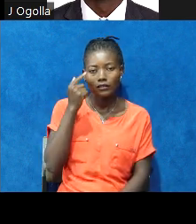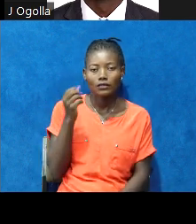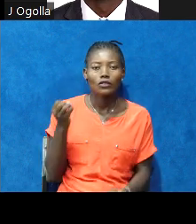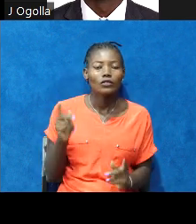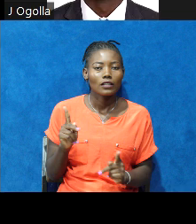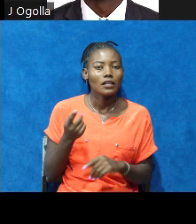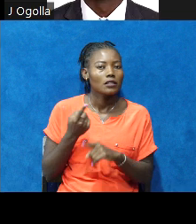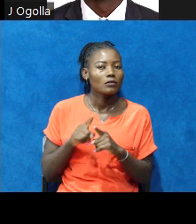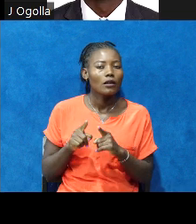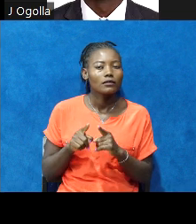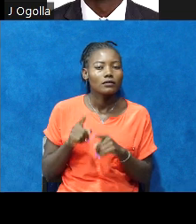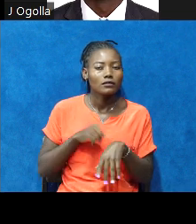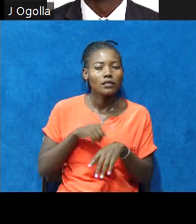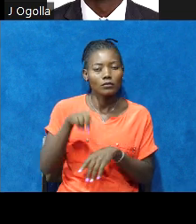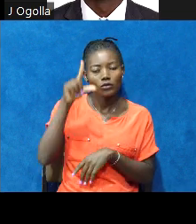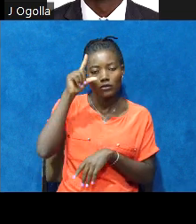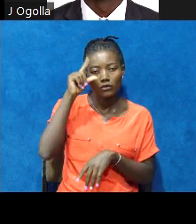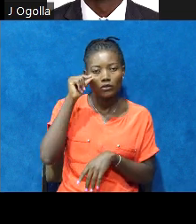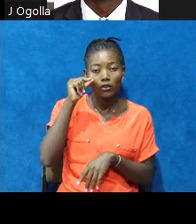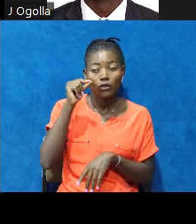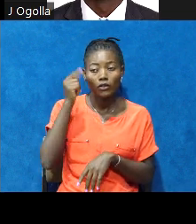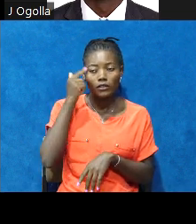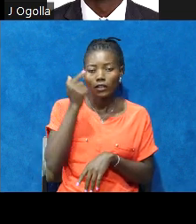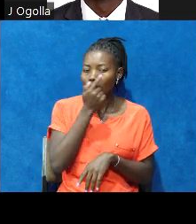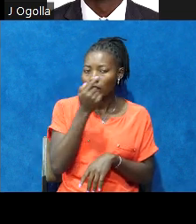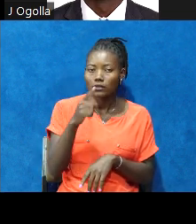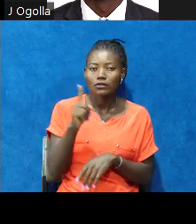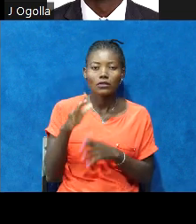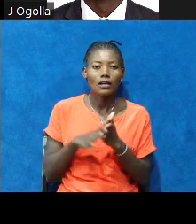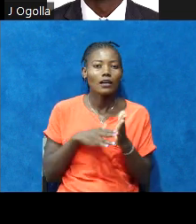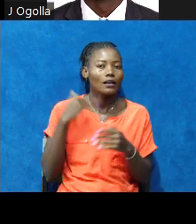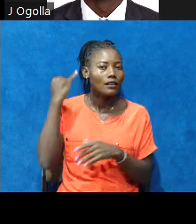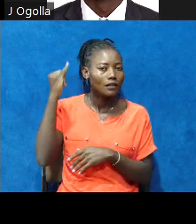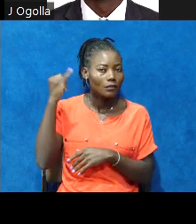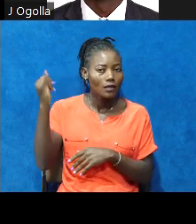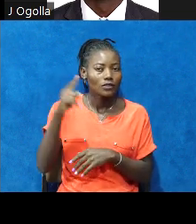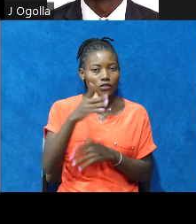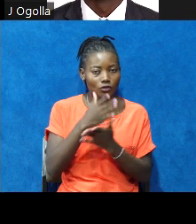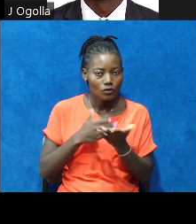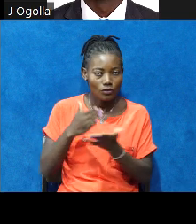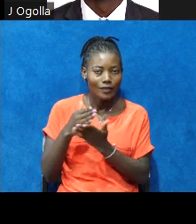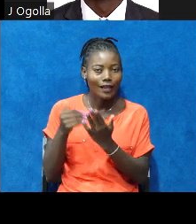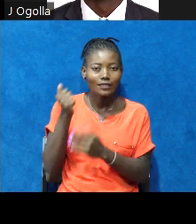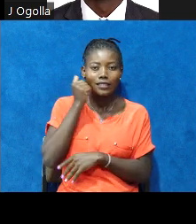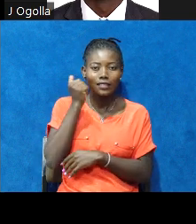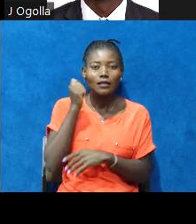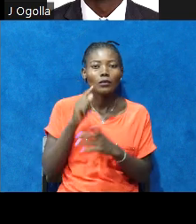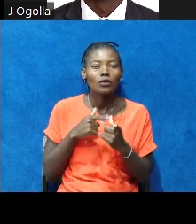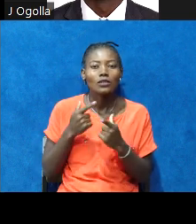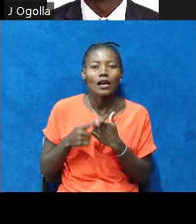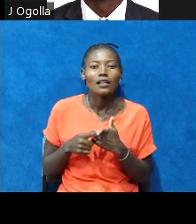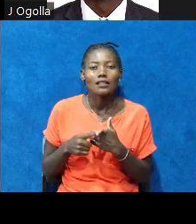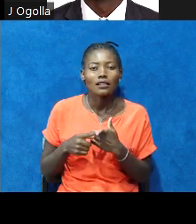it's okay. Once you close your eyes, imagine you've cut a lemon, and this